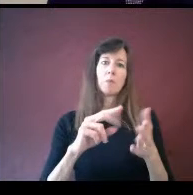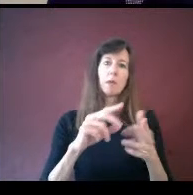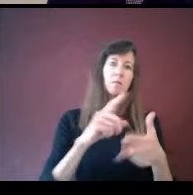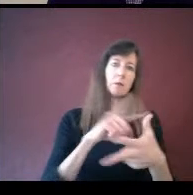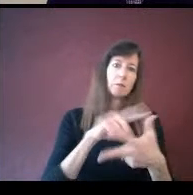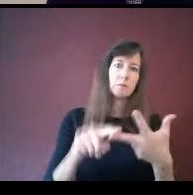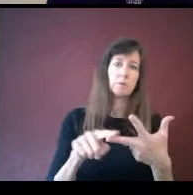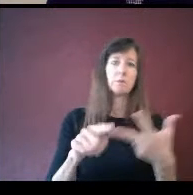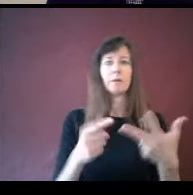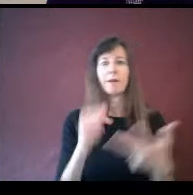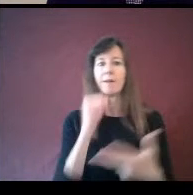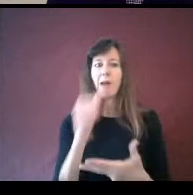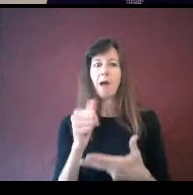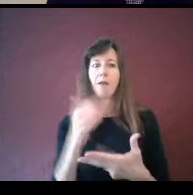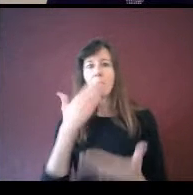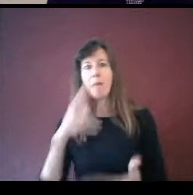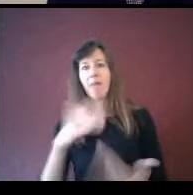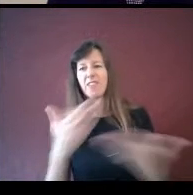bad pun.